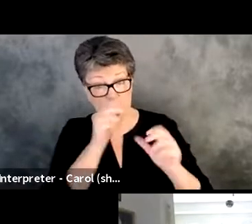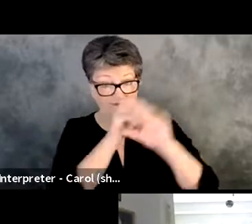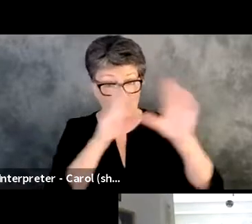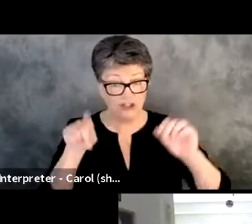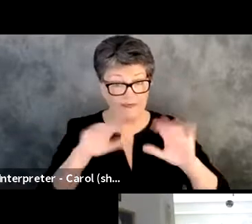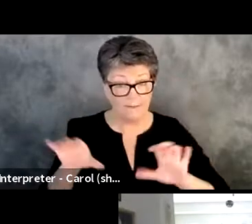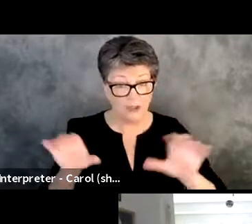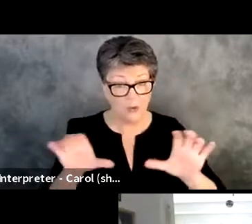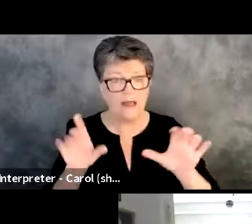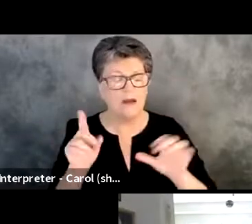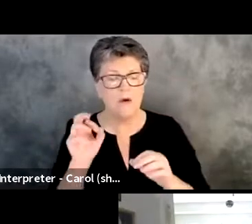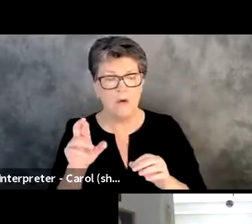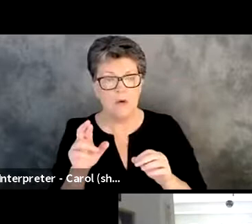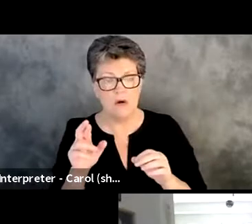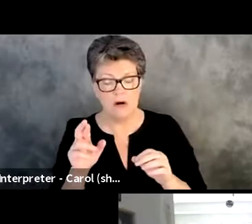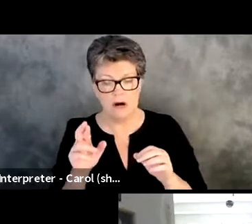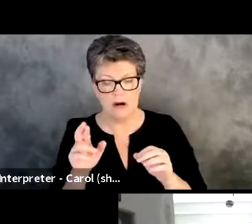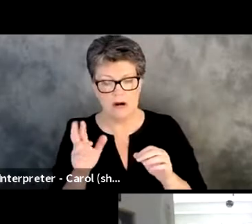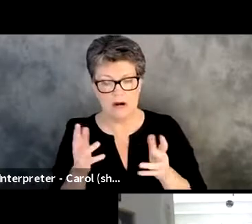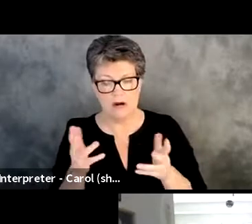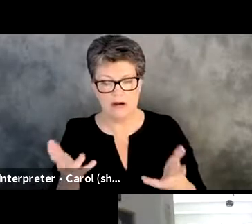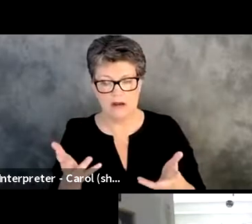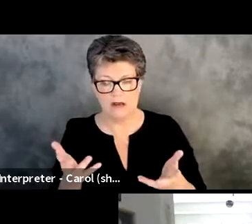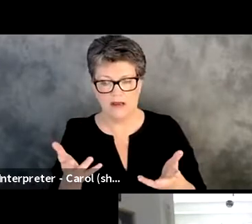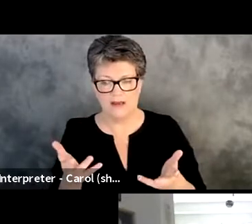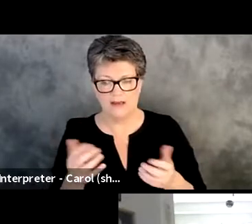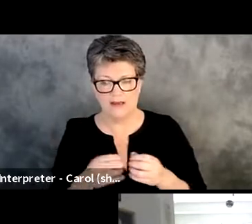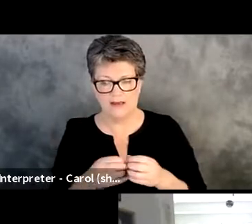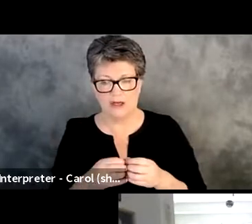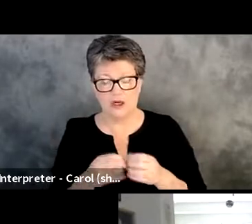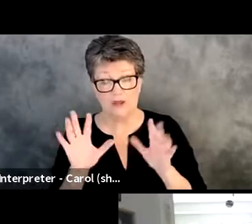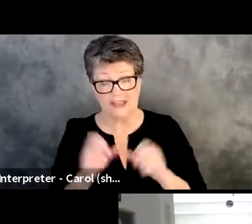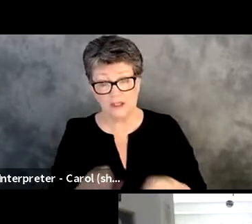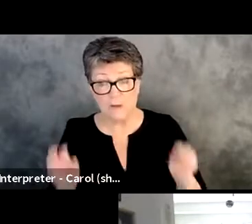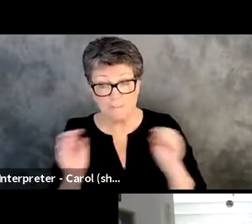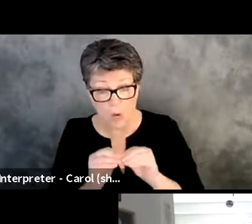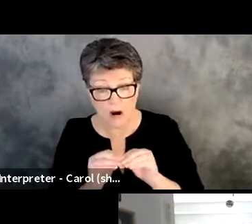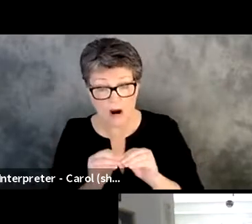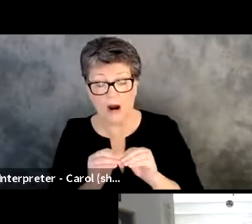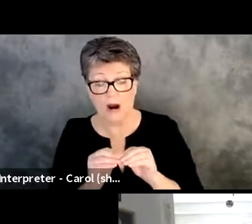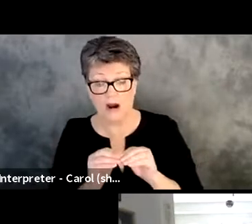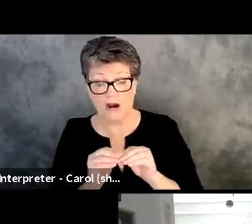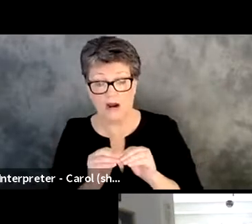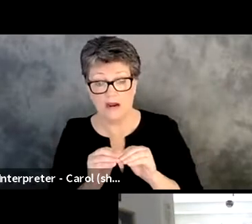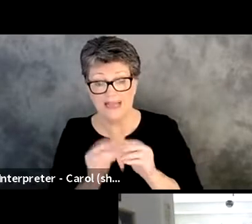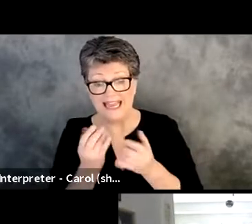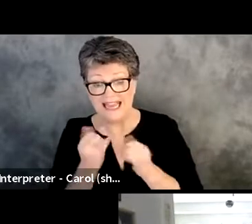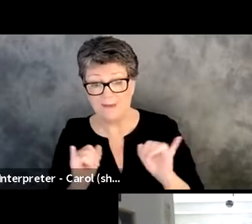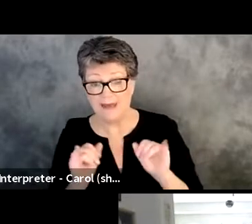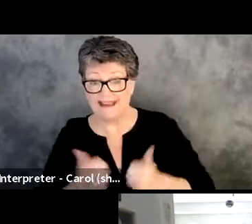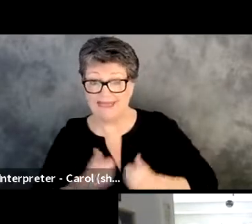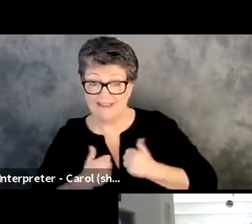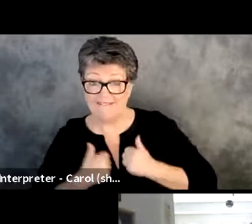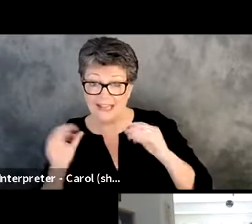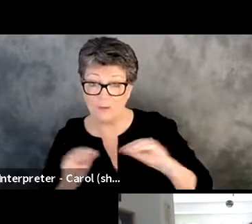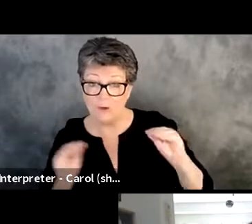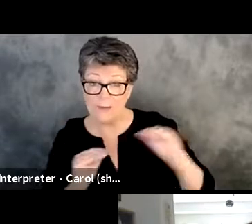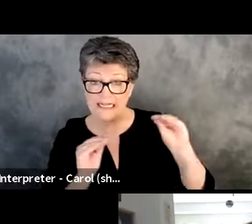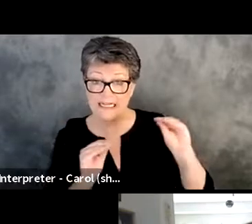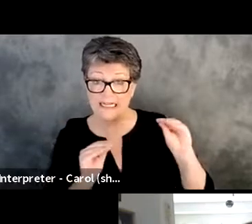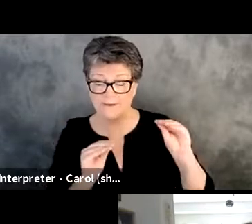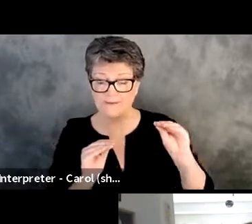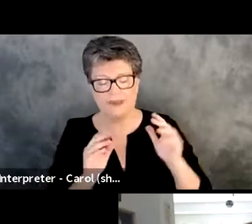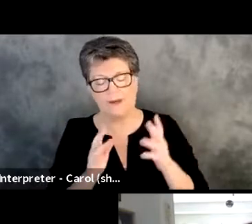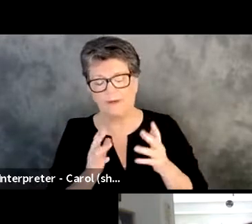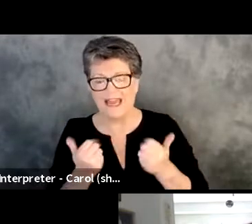think this, to be blunt, do you think there could be more that could be done by the independent living movement or